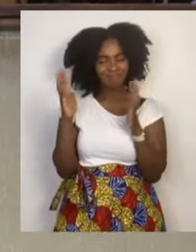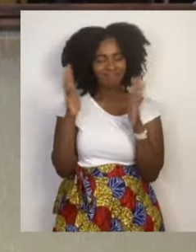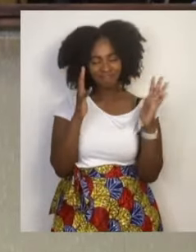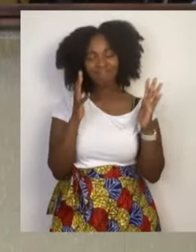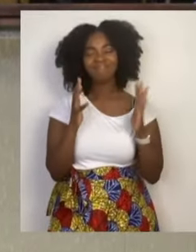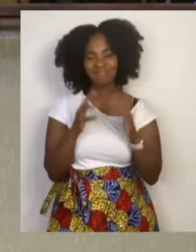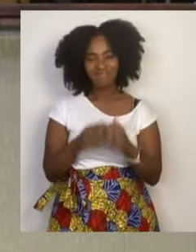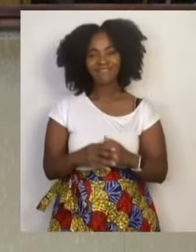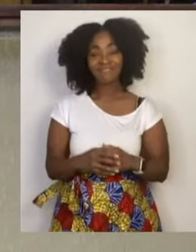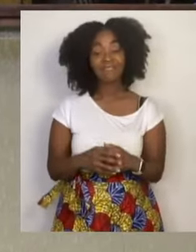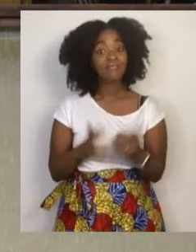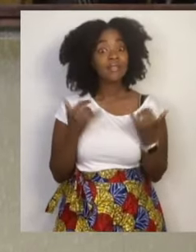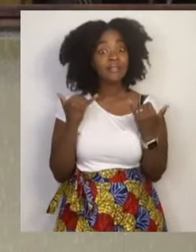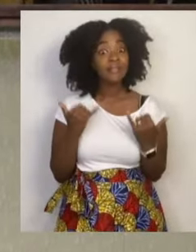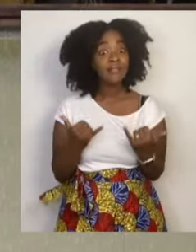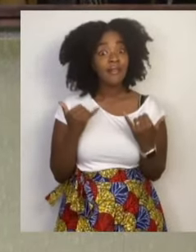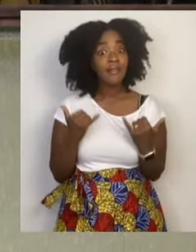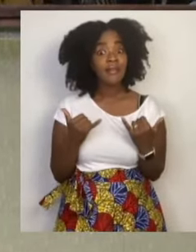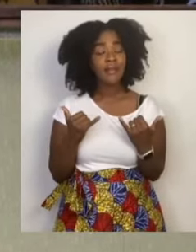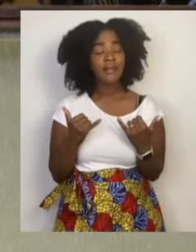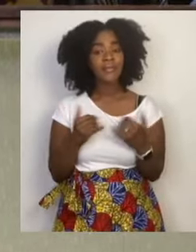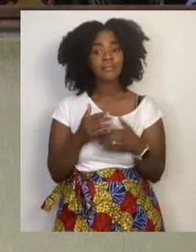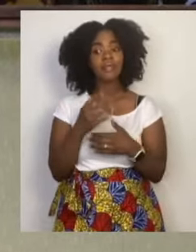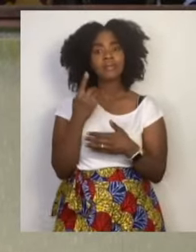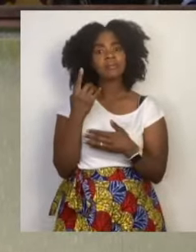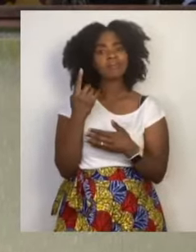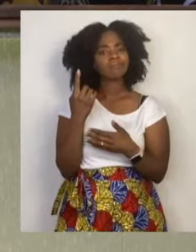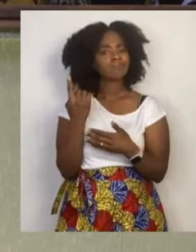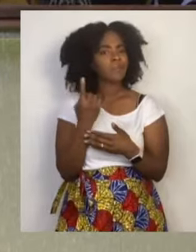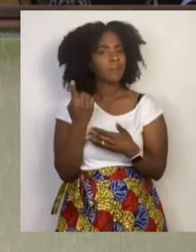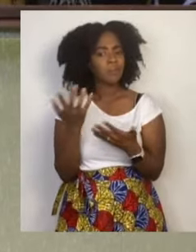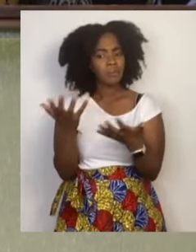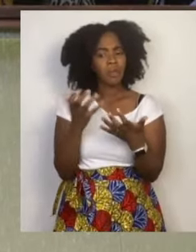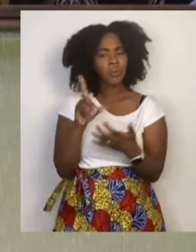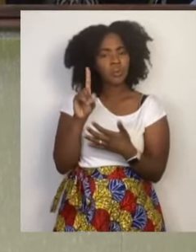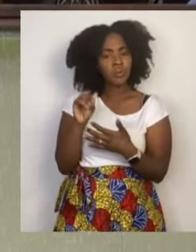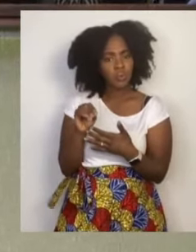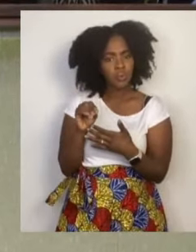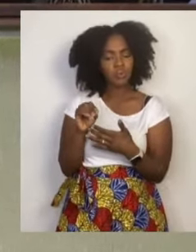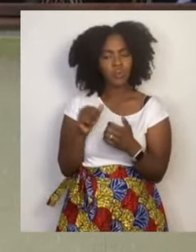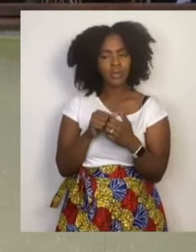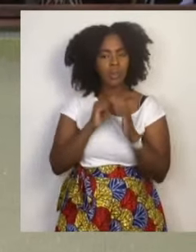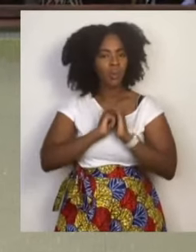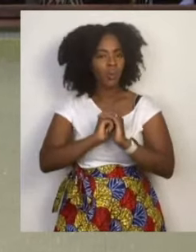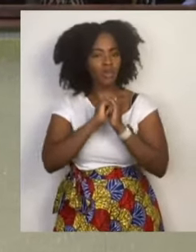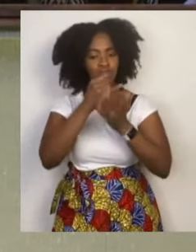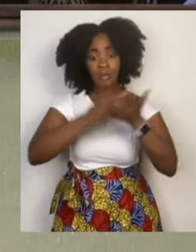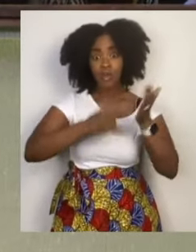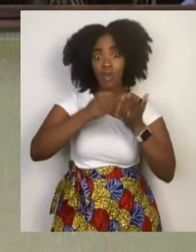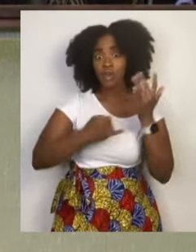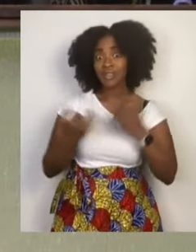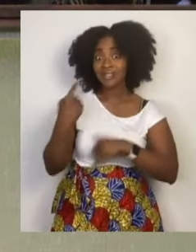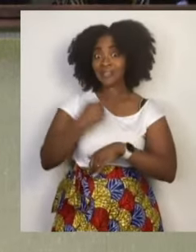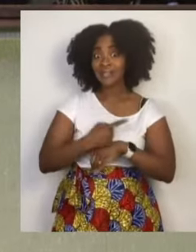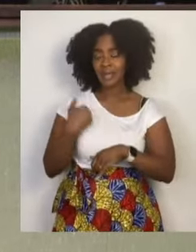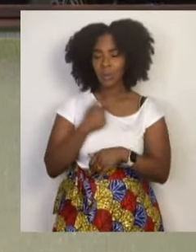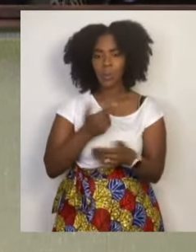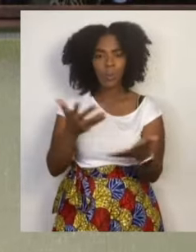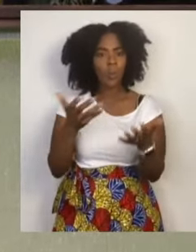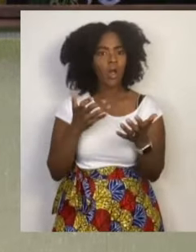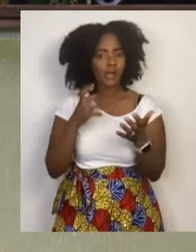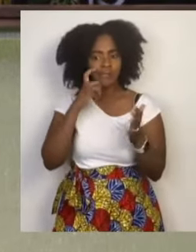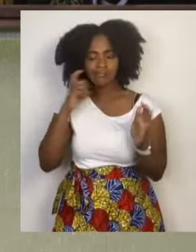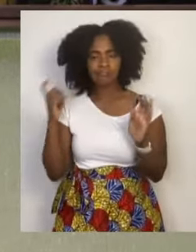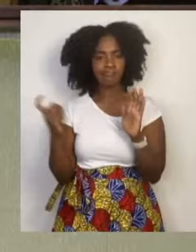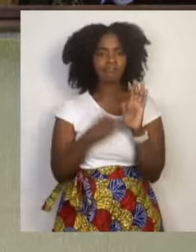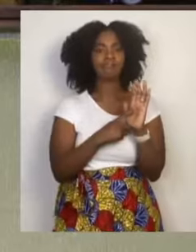Now, something we wanted to do with the Department of Worship Arts today is we wanted to commemorate artists